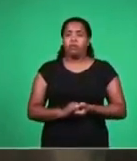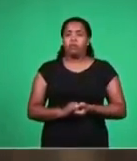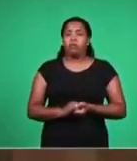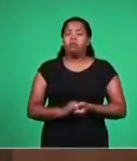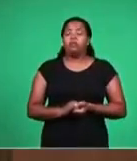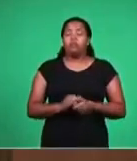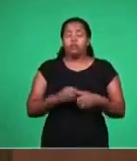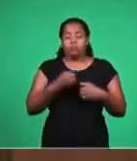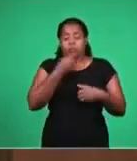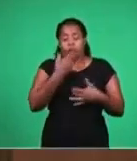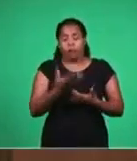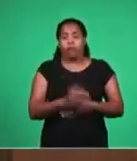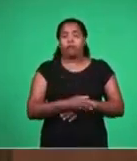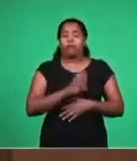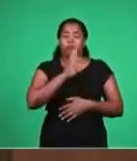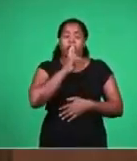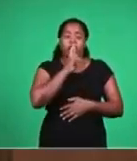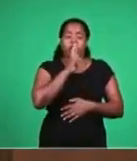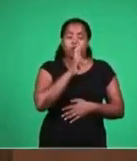Very well.